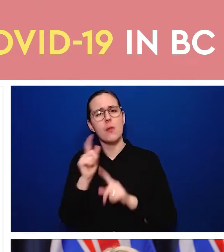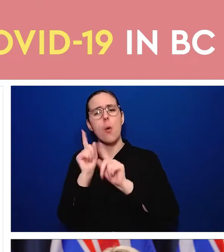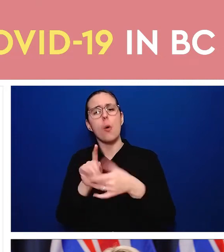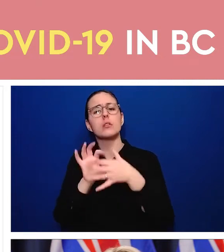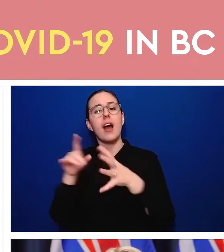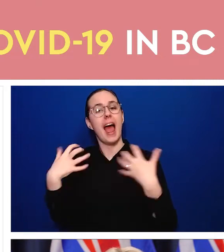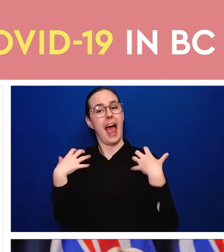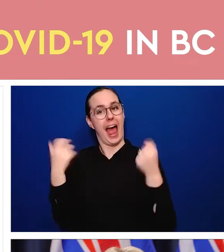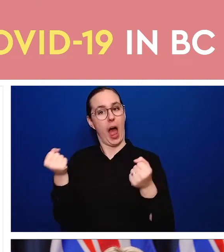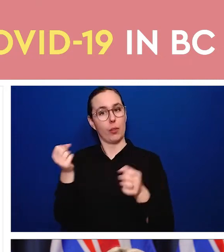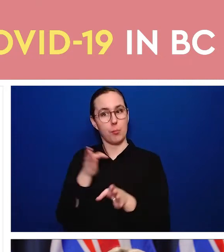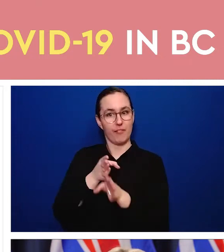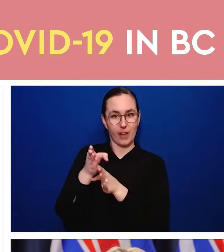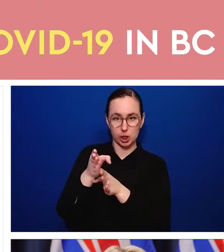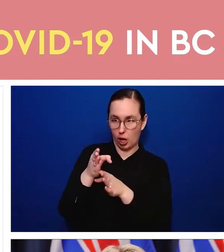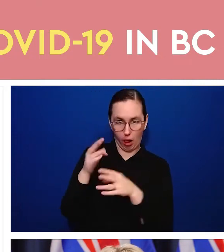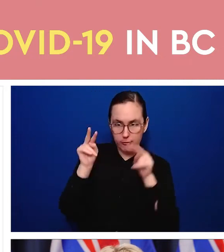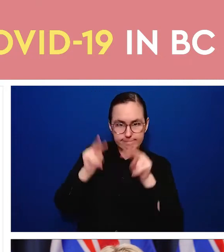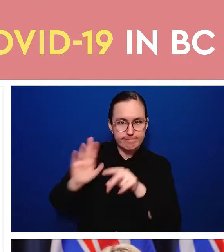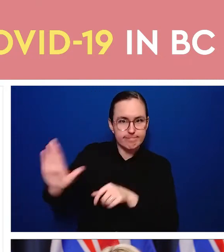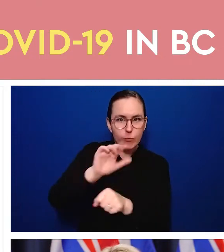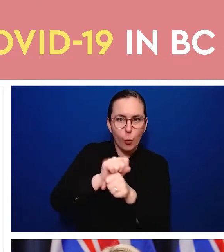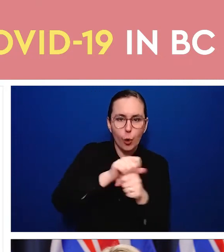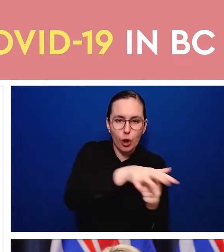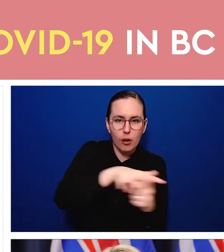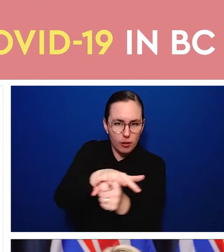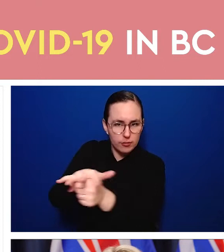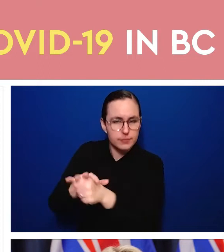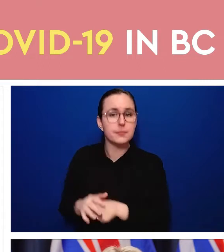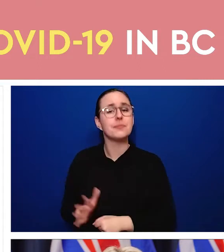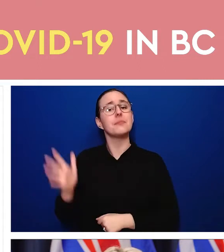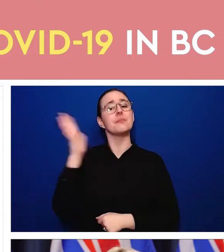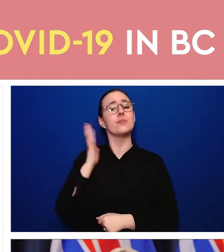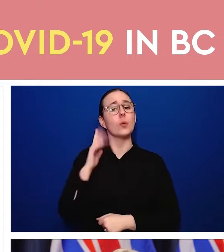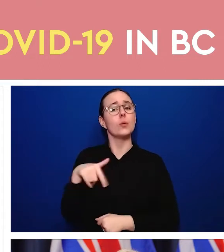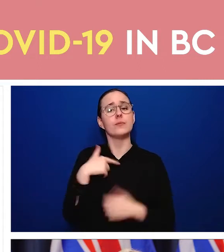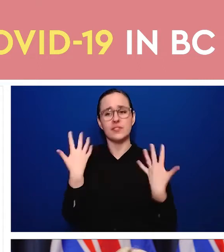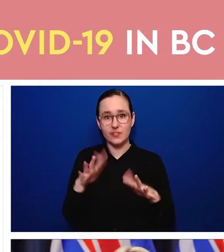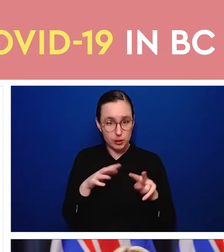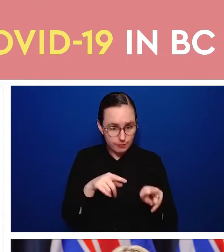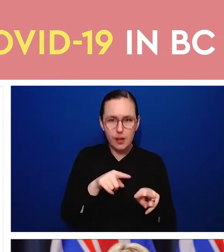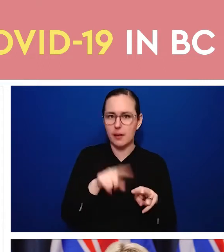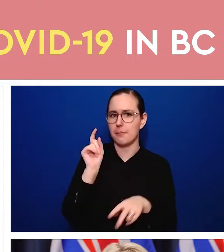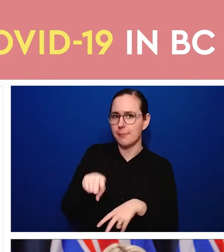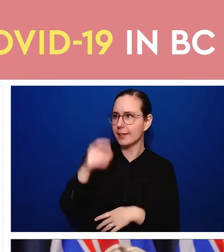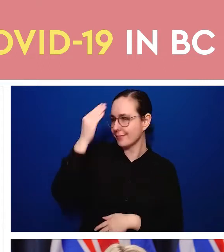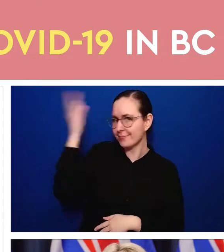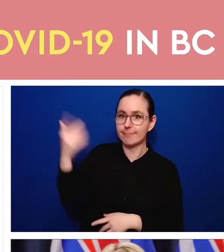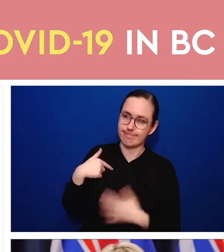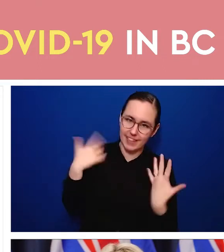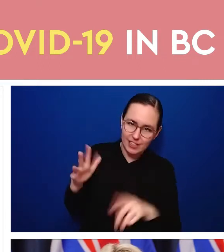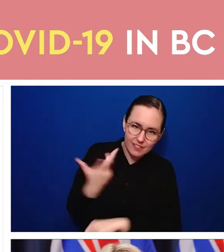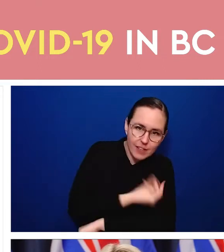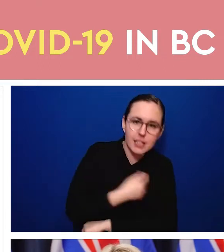health professionals to report to their college their vaccination status by the end of March. And this has been a change